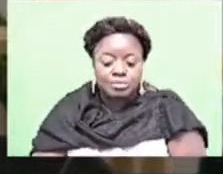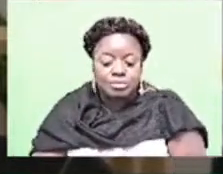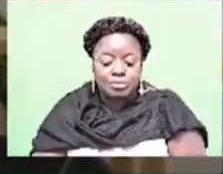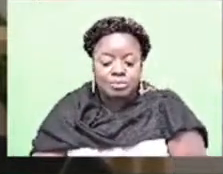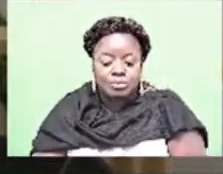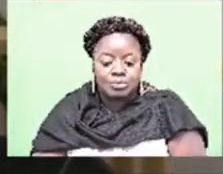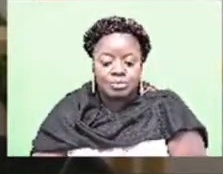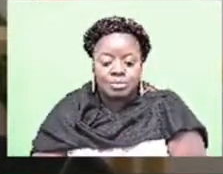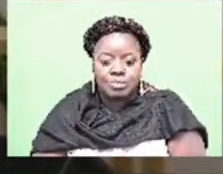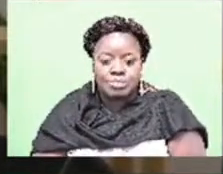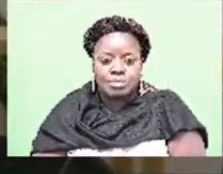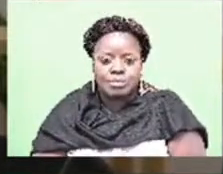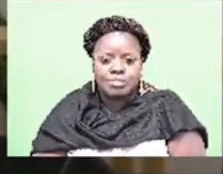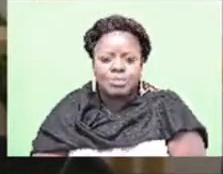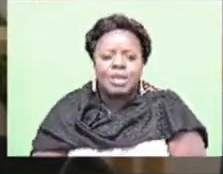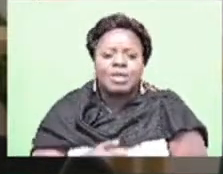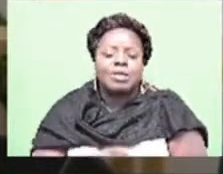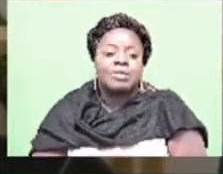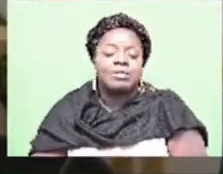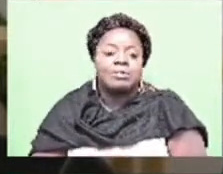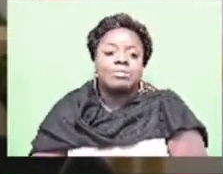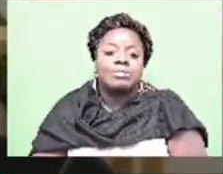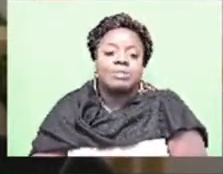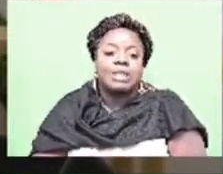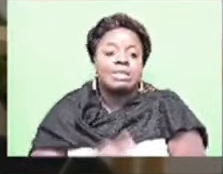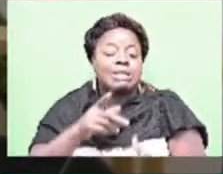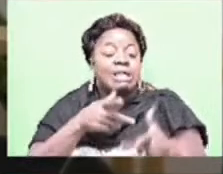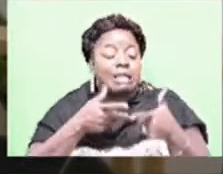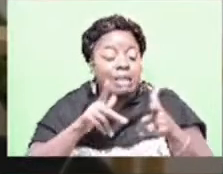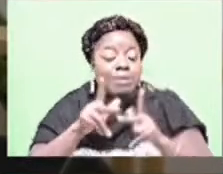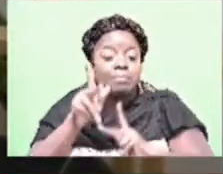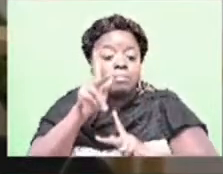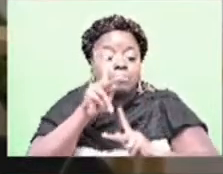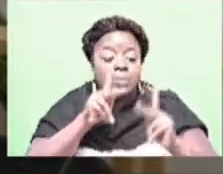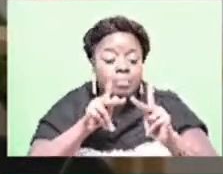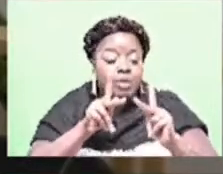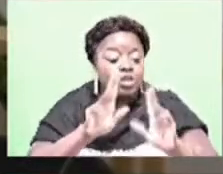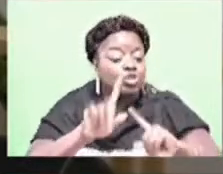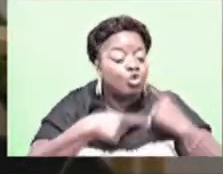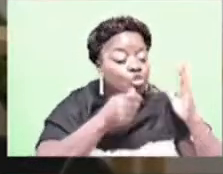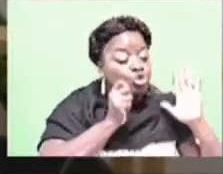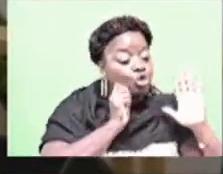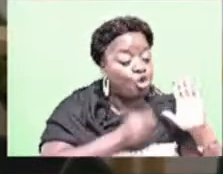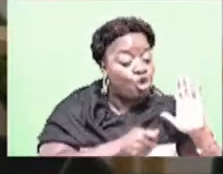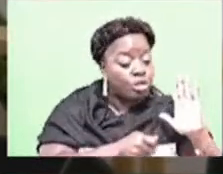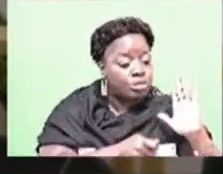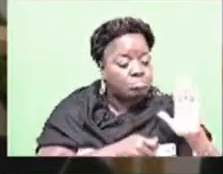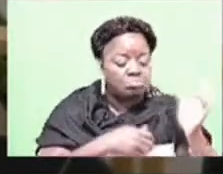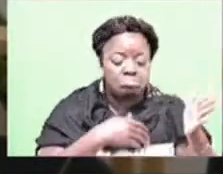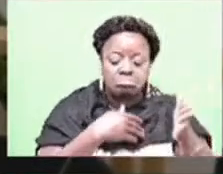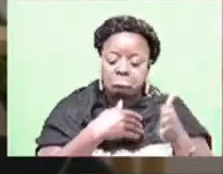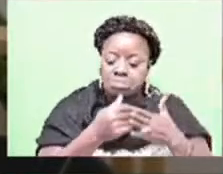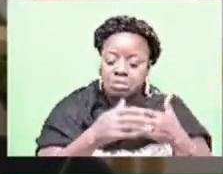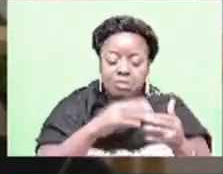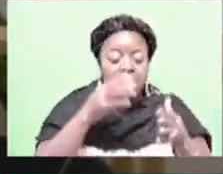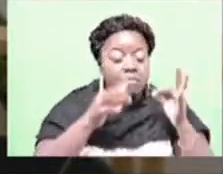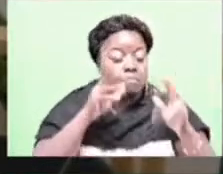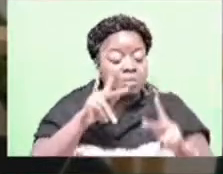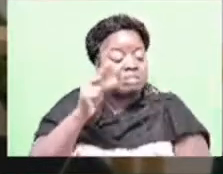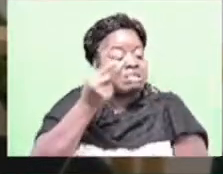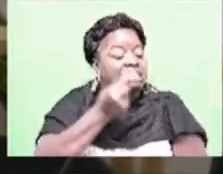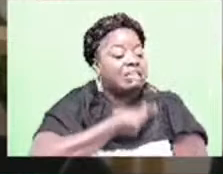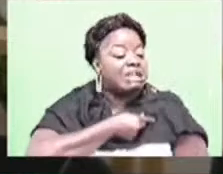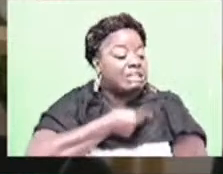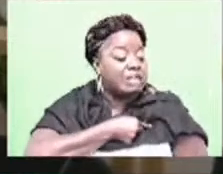UK mandatory mask regulation in that it allows for recourse to the court, even when the person opts to pay the fixed penalty within